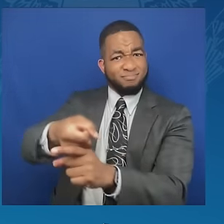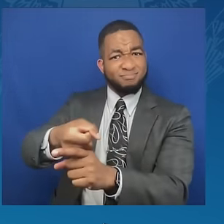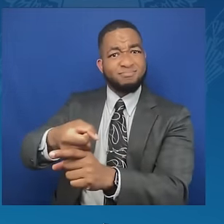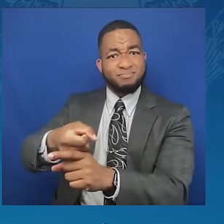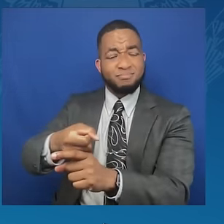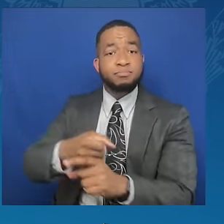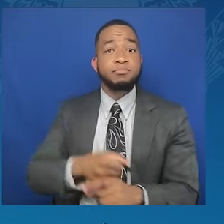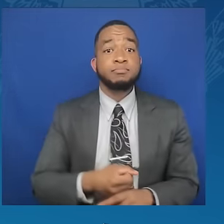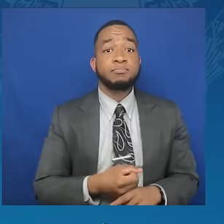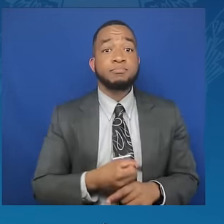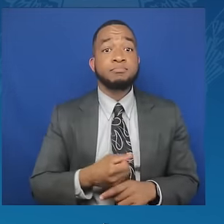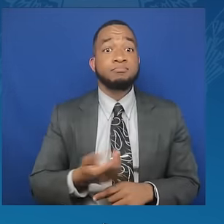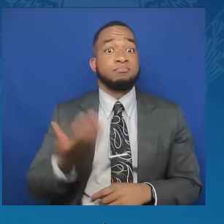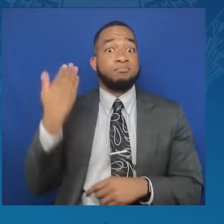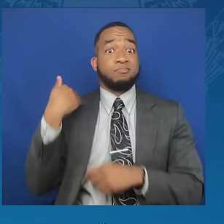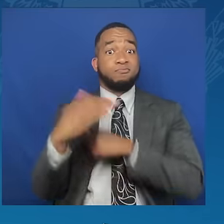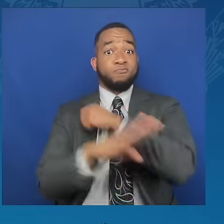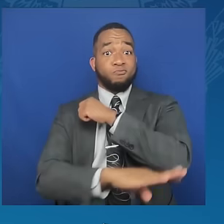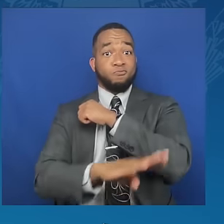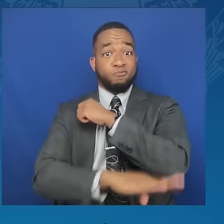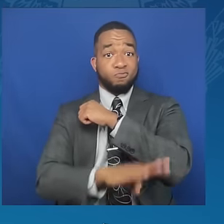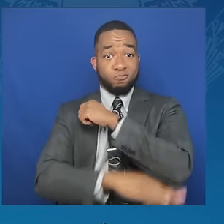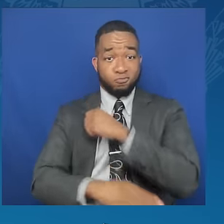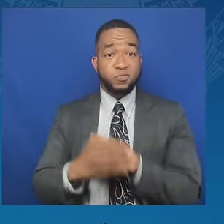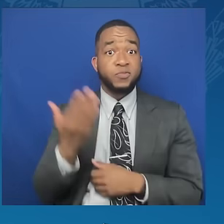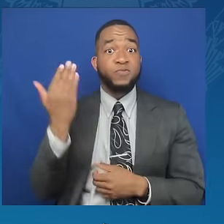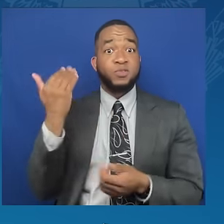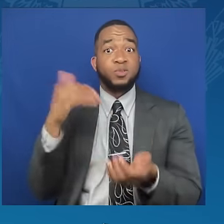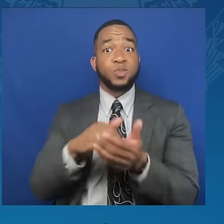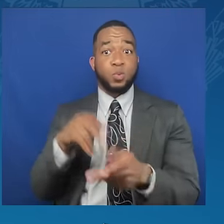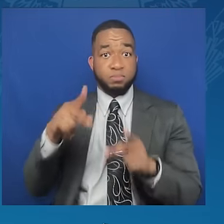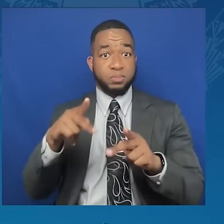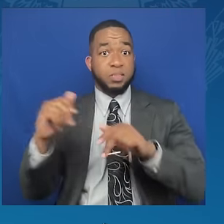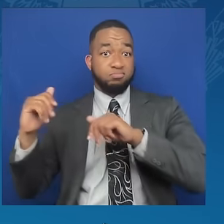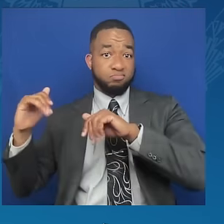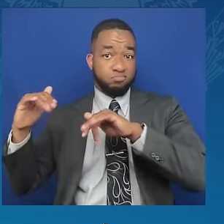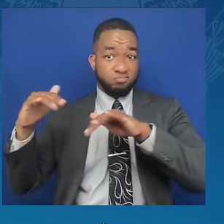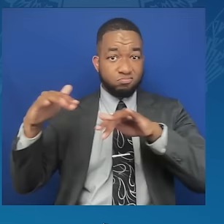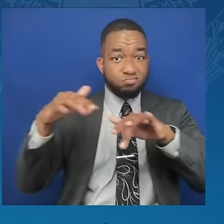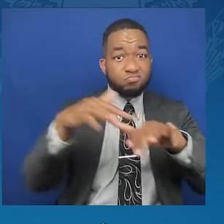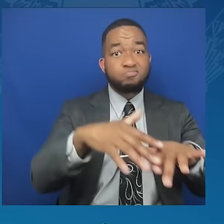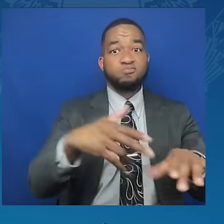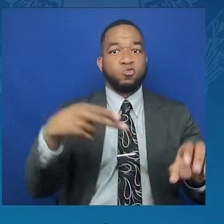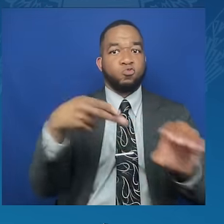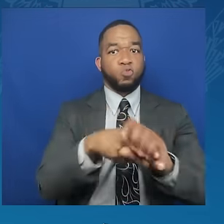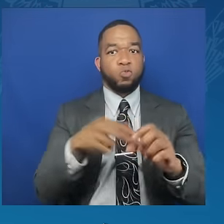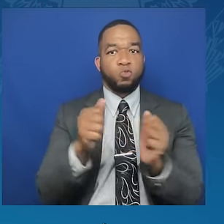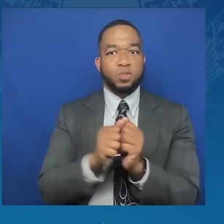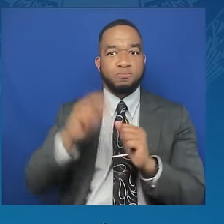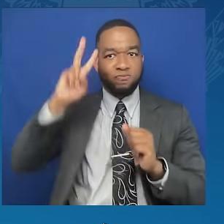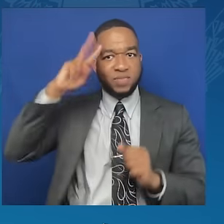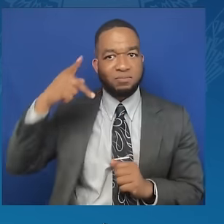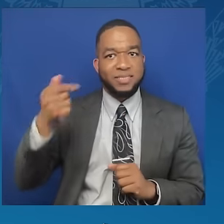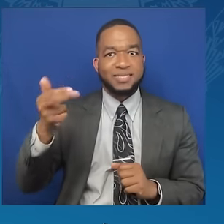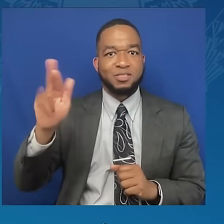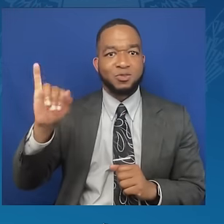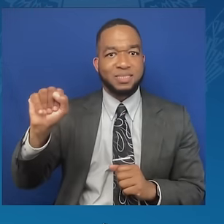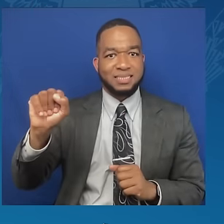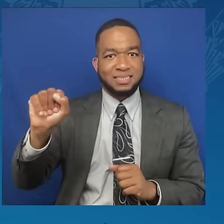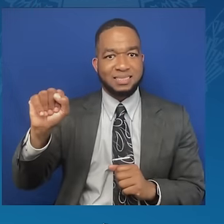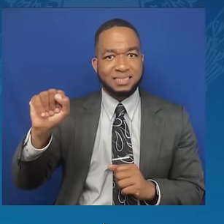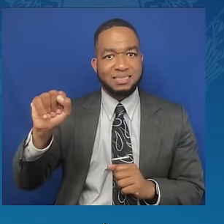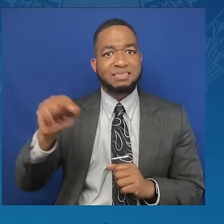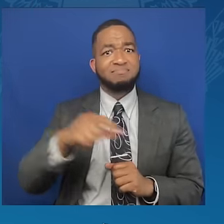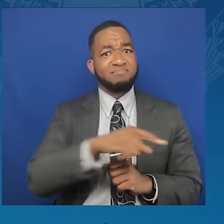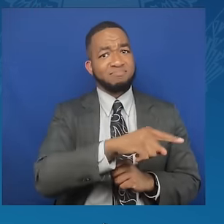attacks on freedom are a lived experience. It is their lived experience that extremist leaders